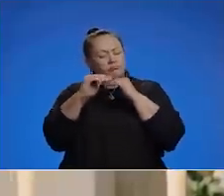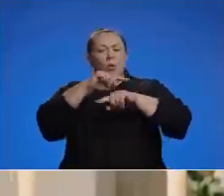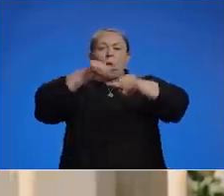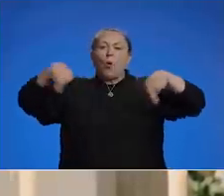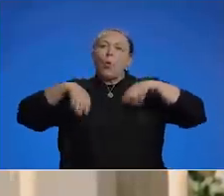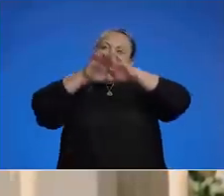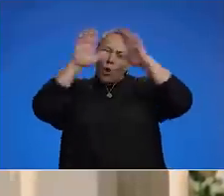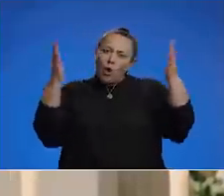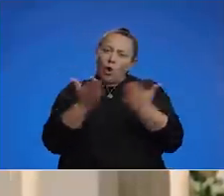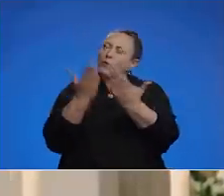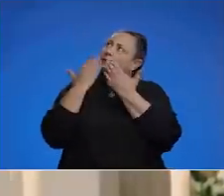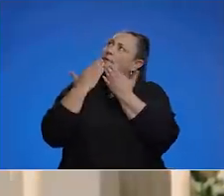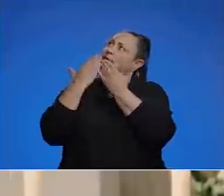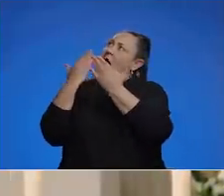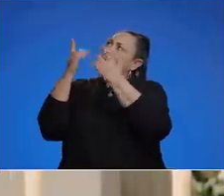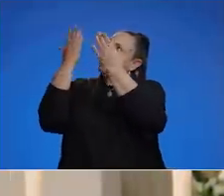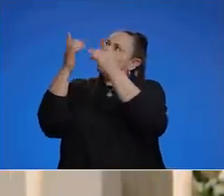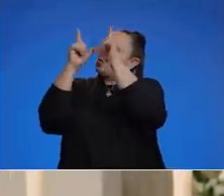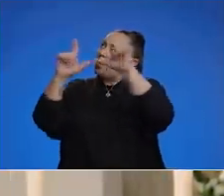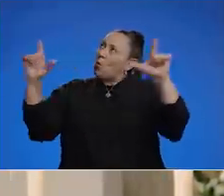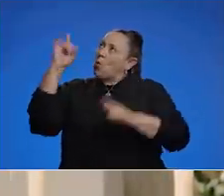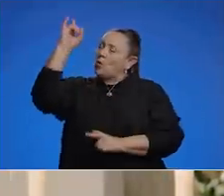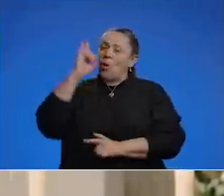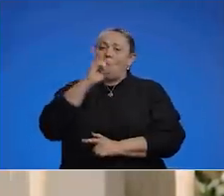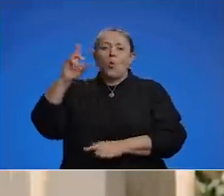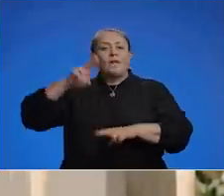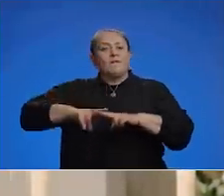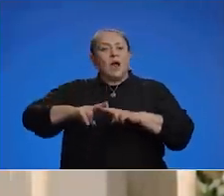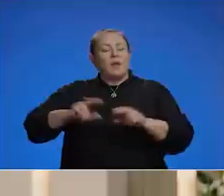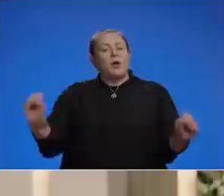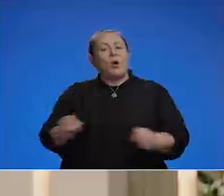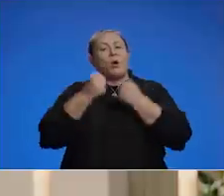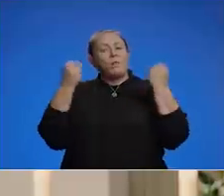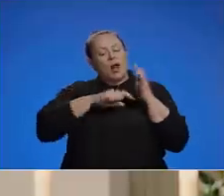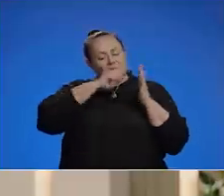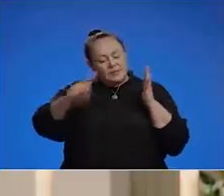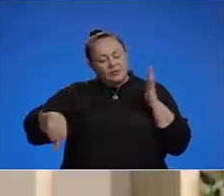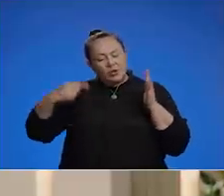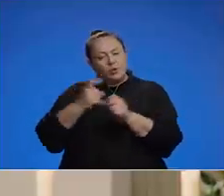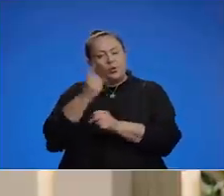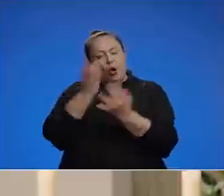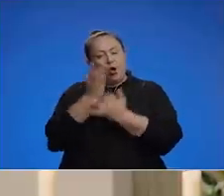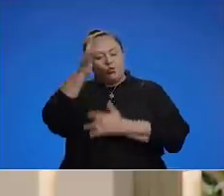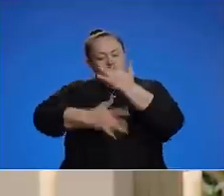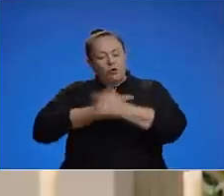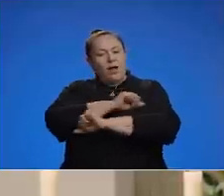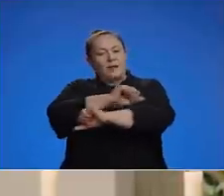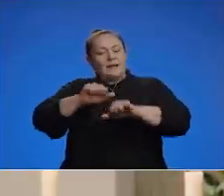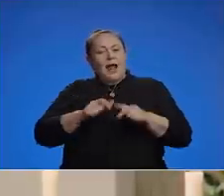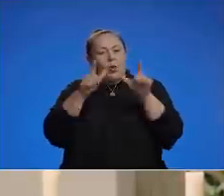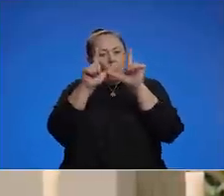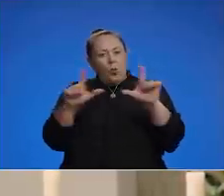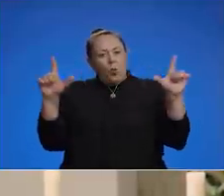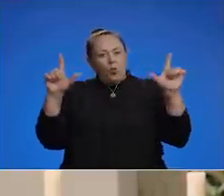our salvation, always and everywhere, to give you thanks, Lord, Holy Father, Almighty and Eternal God, through Christ our